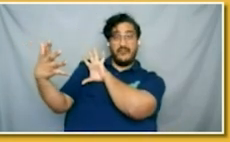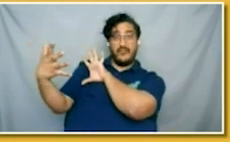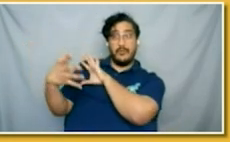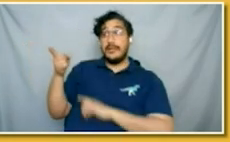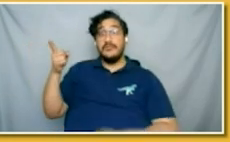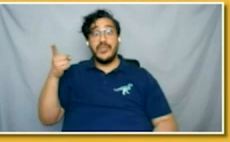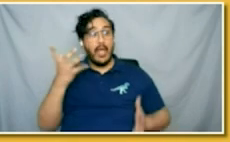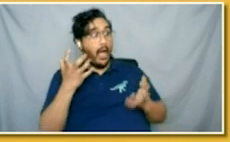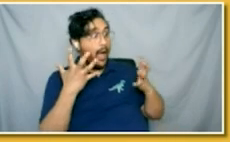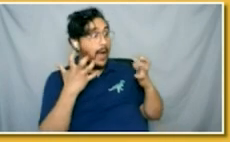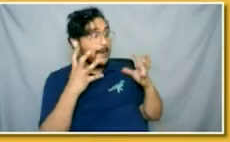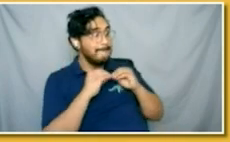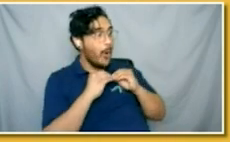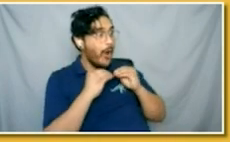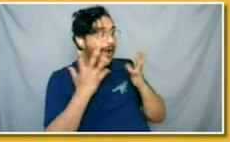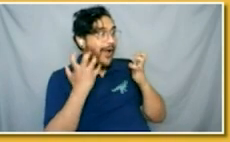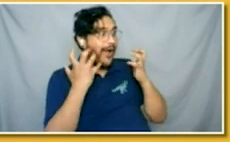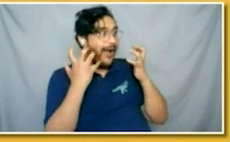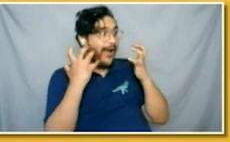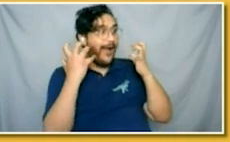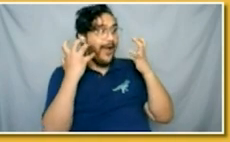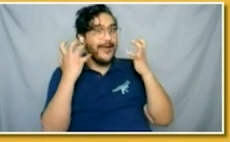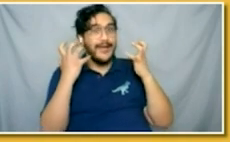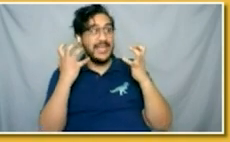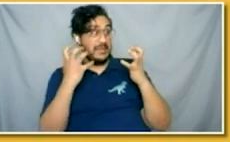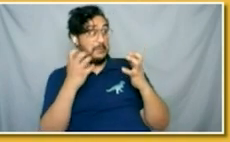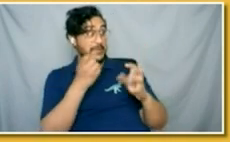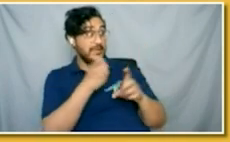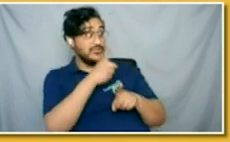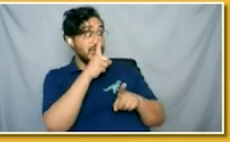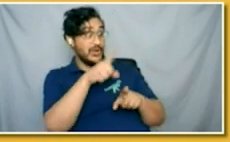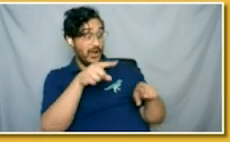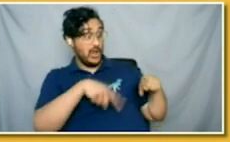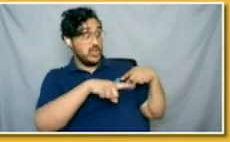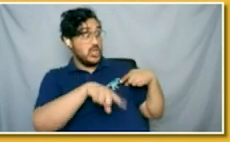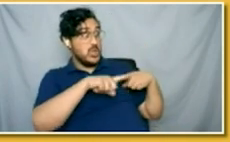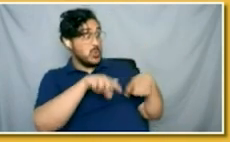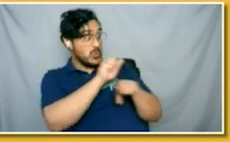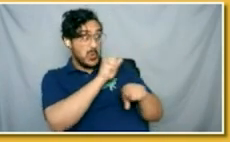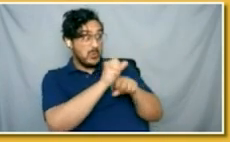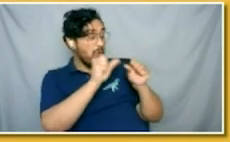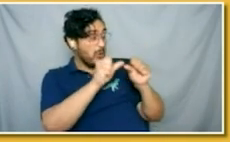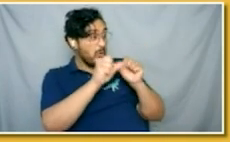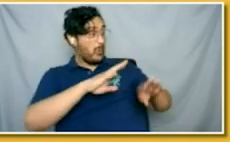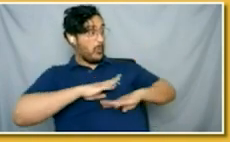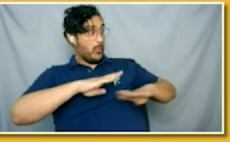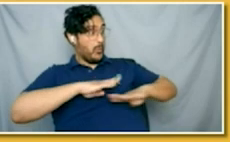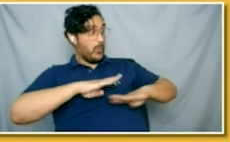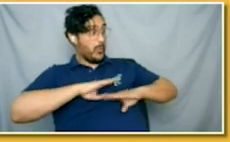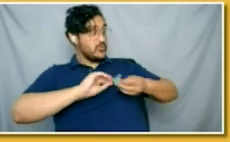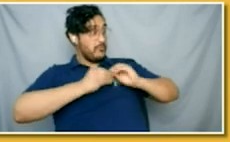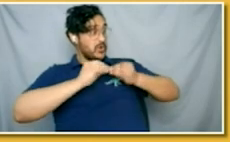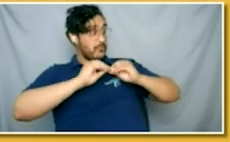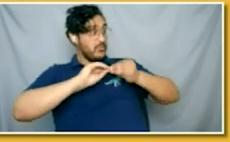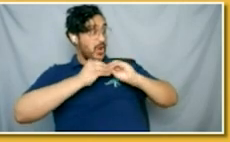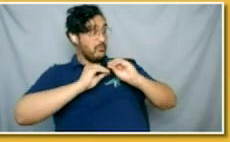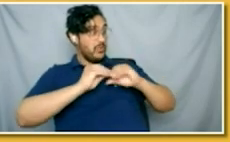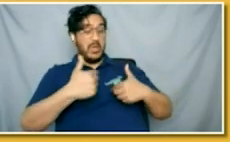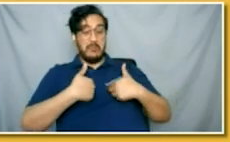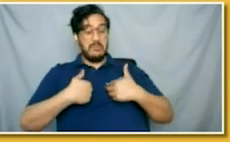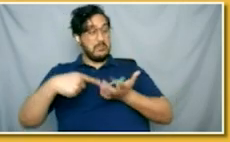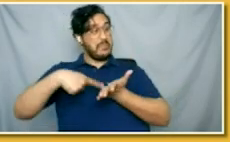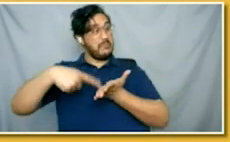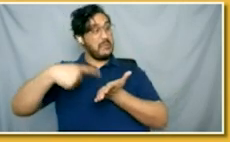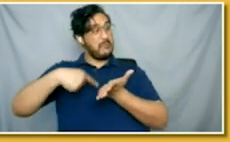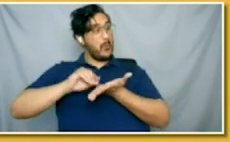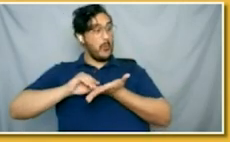sure that everybody below us is delivering these numbers so that I can make my pay for performance bonus.